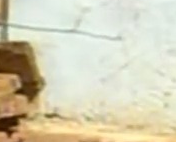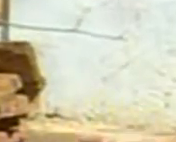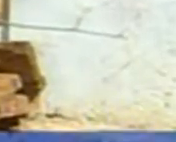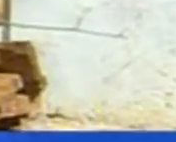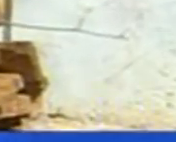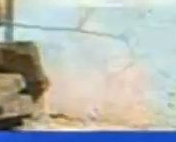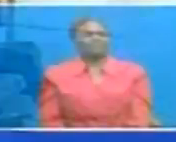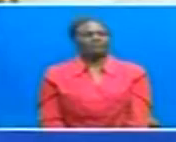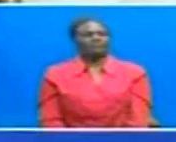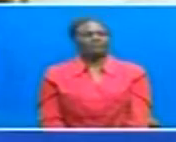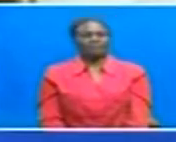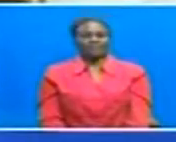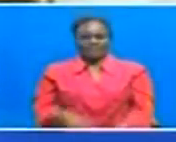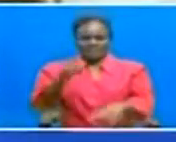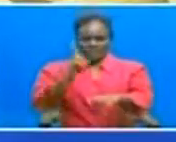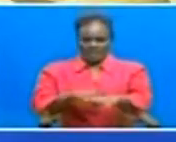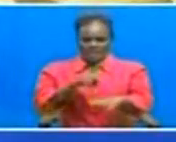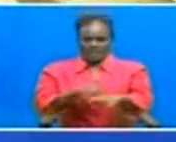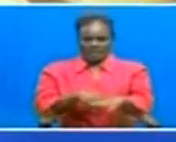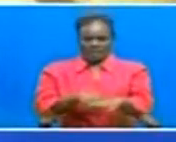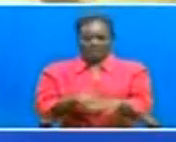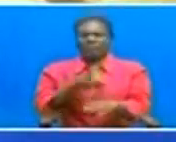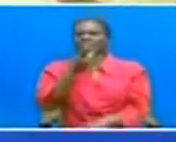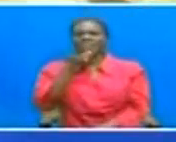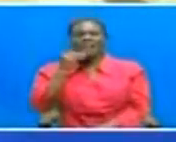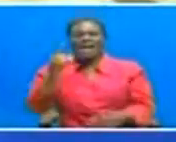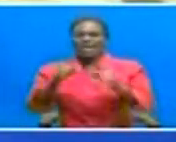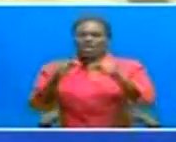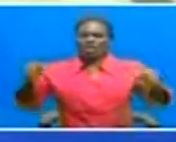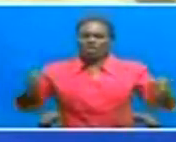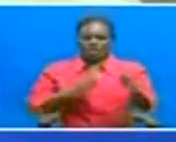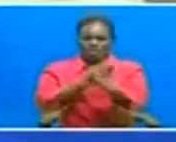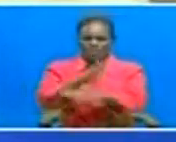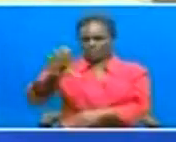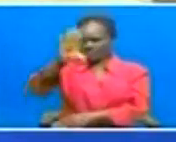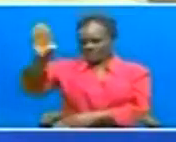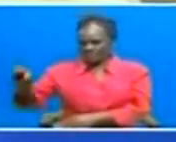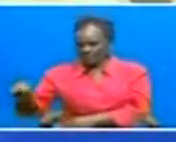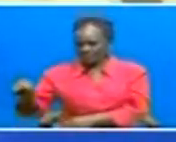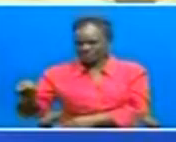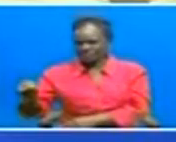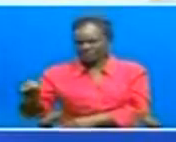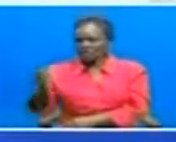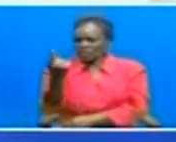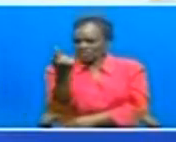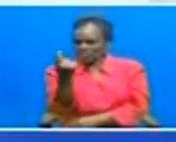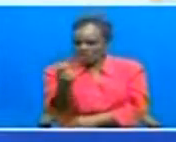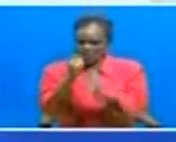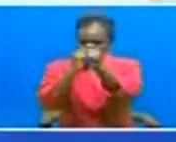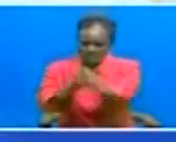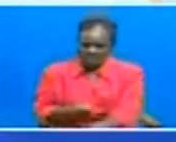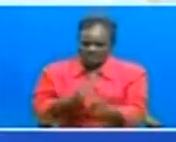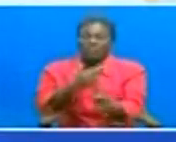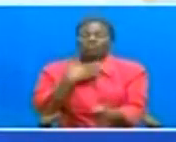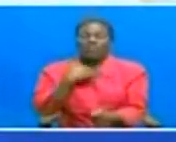With the increasing frequency, duration and severity of drought conditions across much of the African continent, smallholder farmers are looking